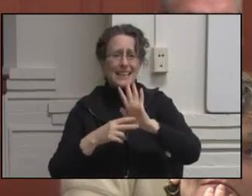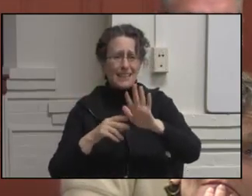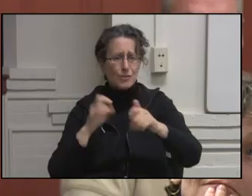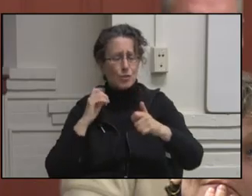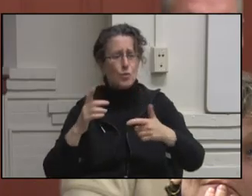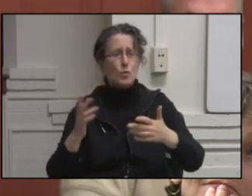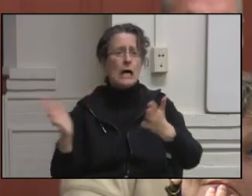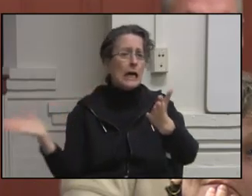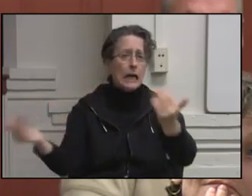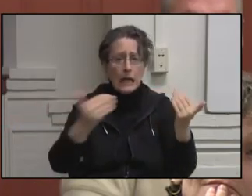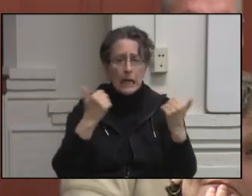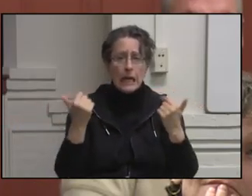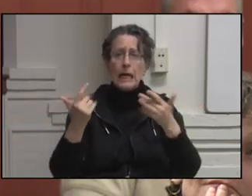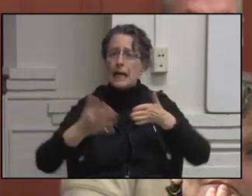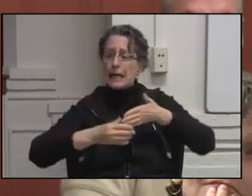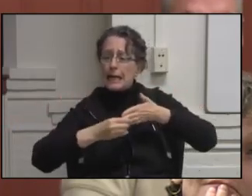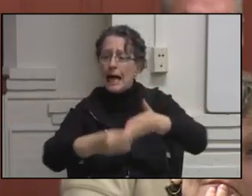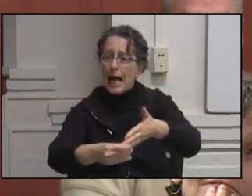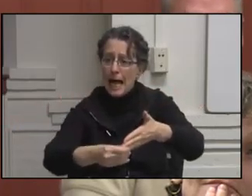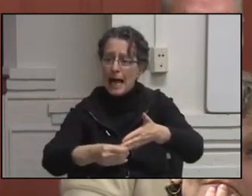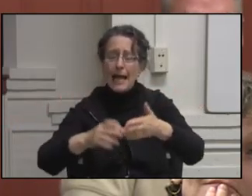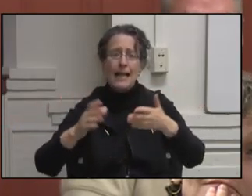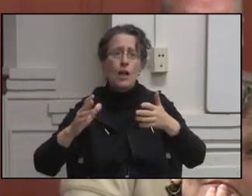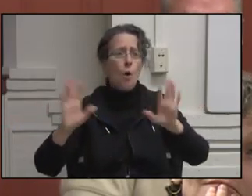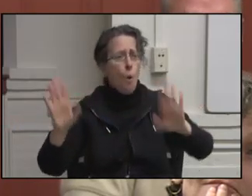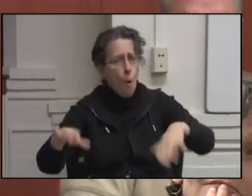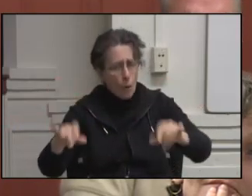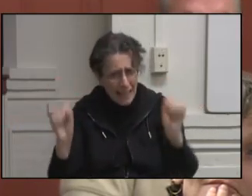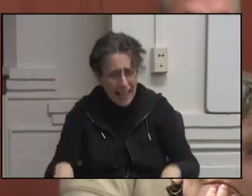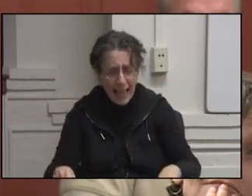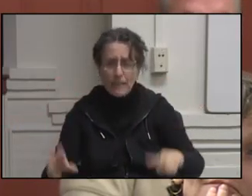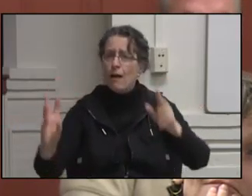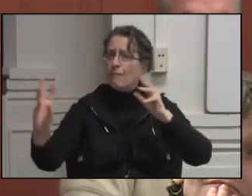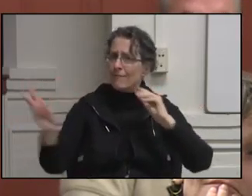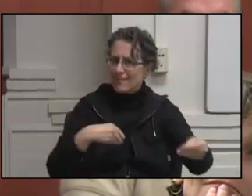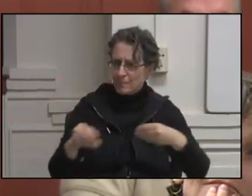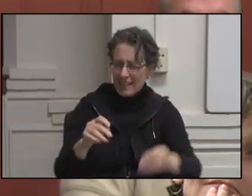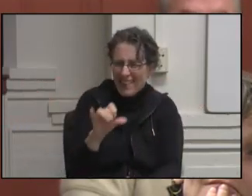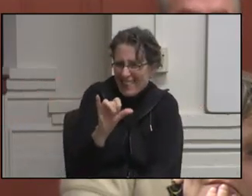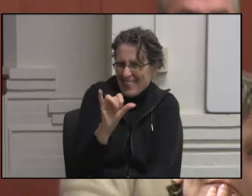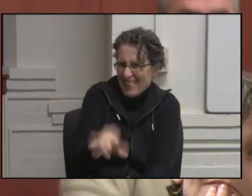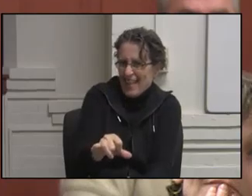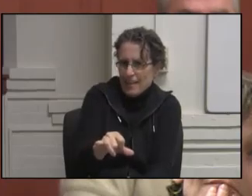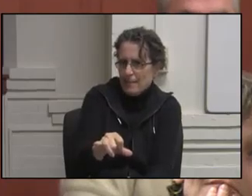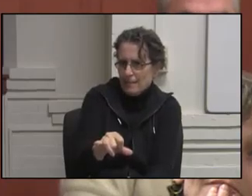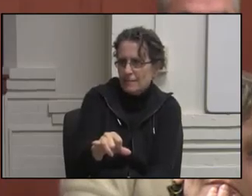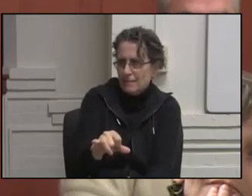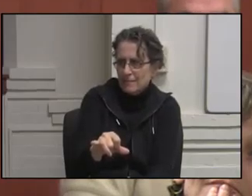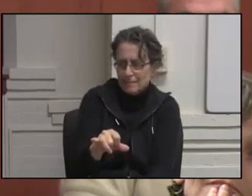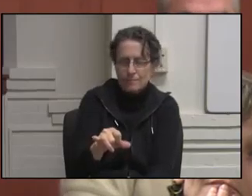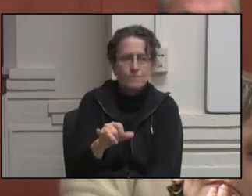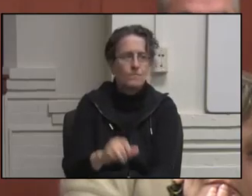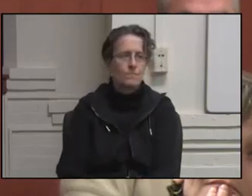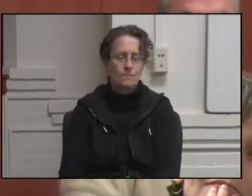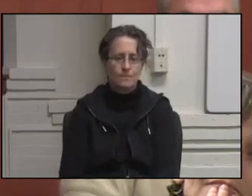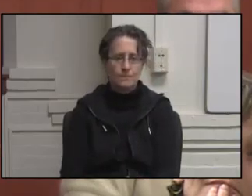guide things. That's what leadership is about. And to avoid